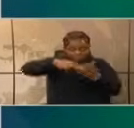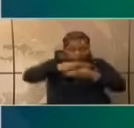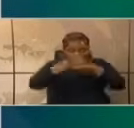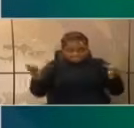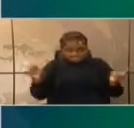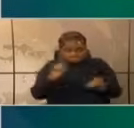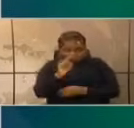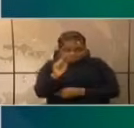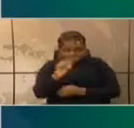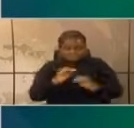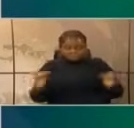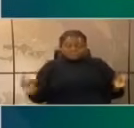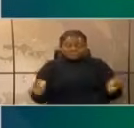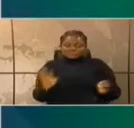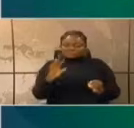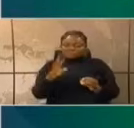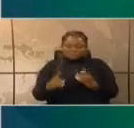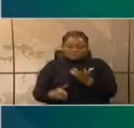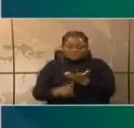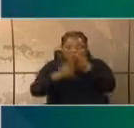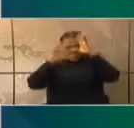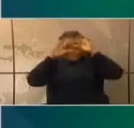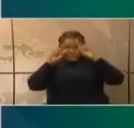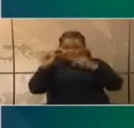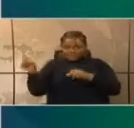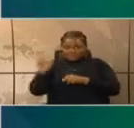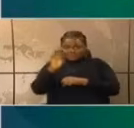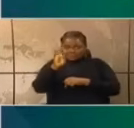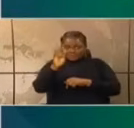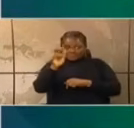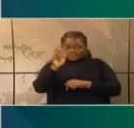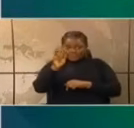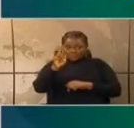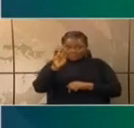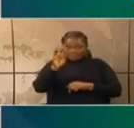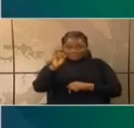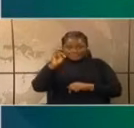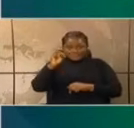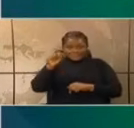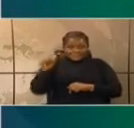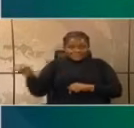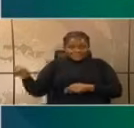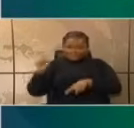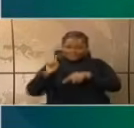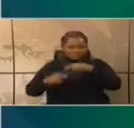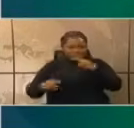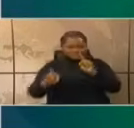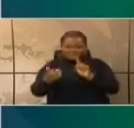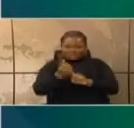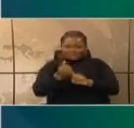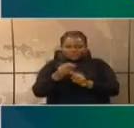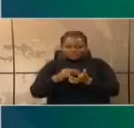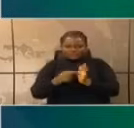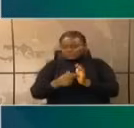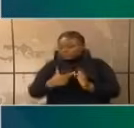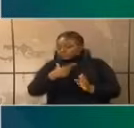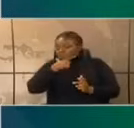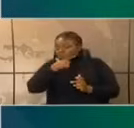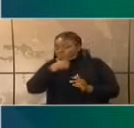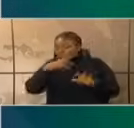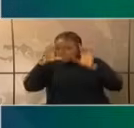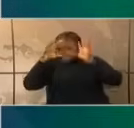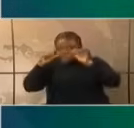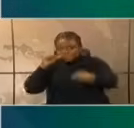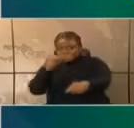Where Baumia on to me, Chijankuma? Ojay! Because Baumia, a mistake. Or Chijankuma, Mickey Mill, Bayan